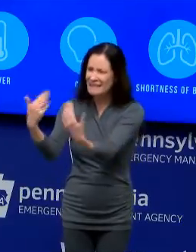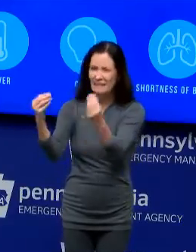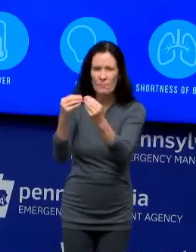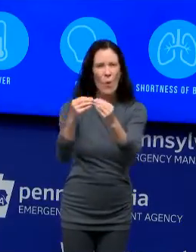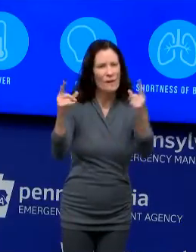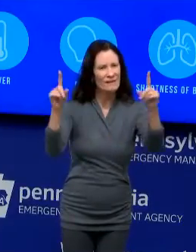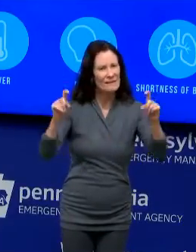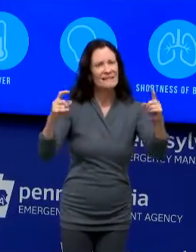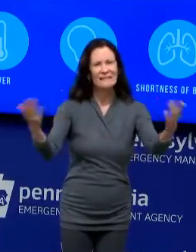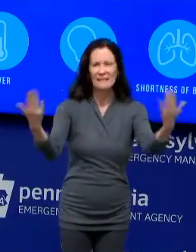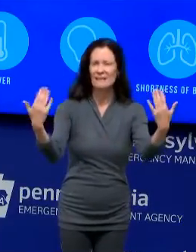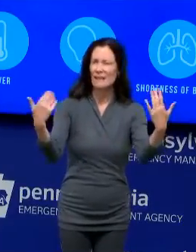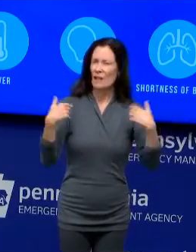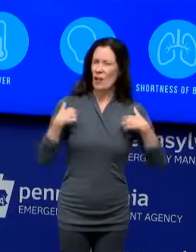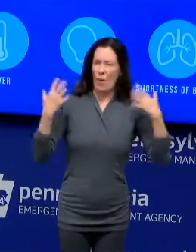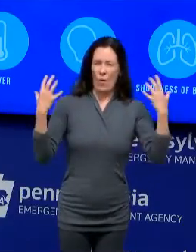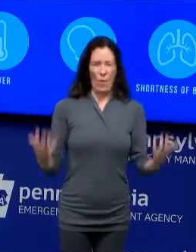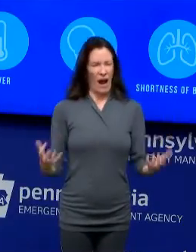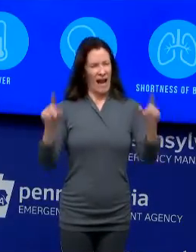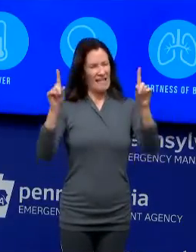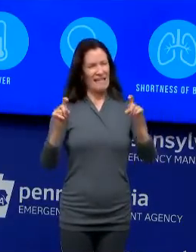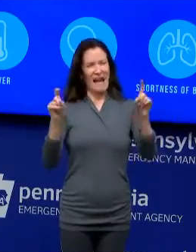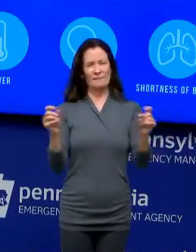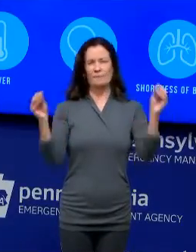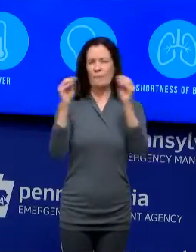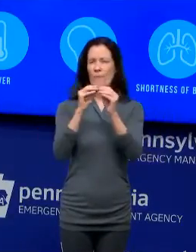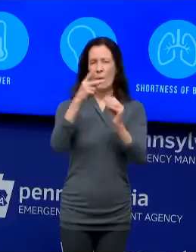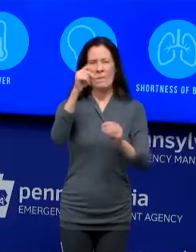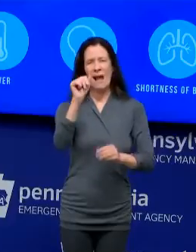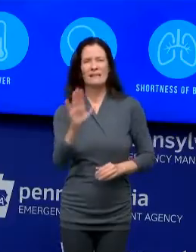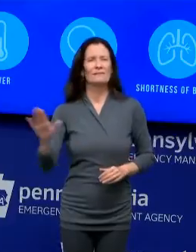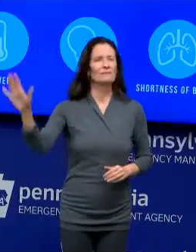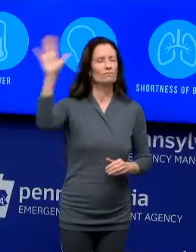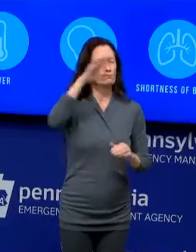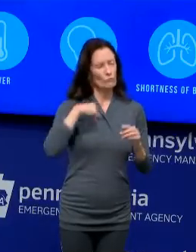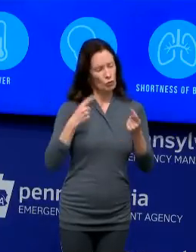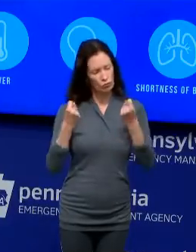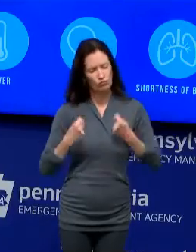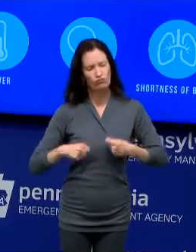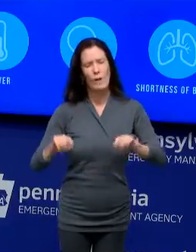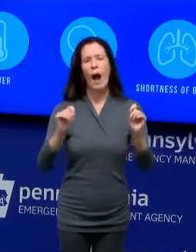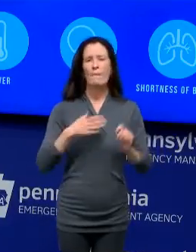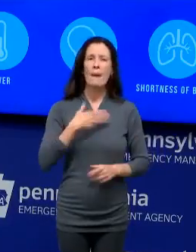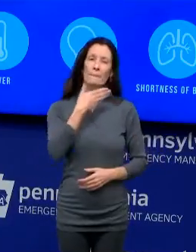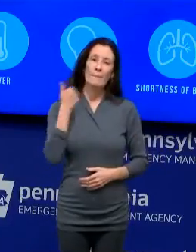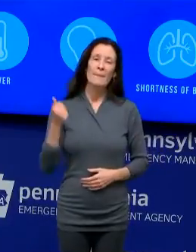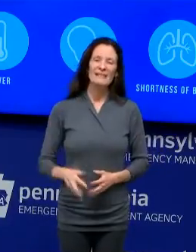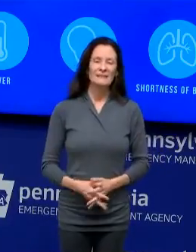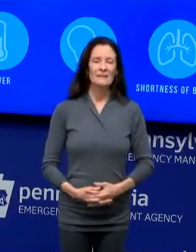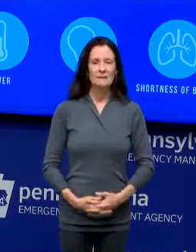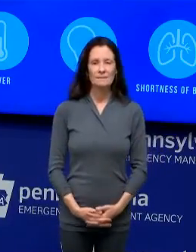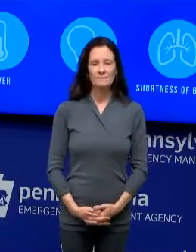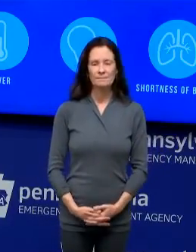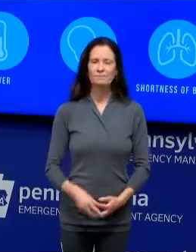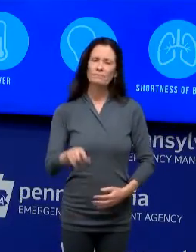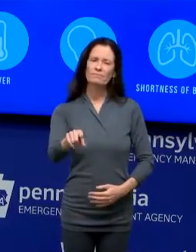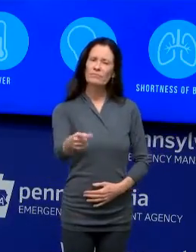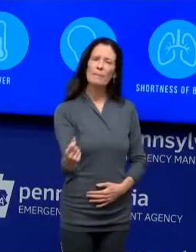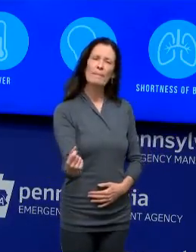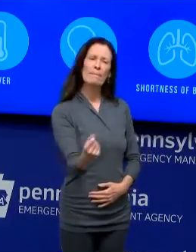testing throughout Pennsylvania as much as possible. WFMZ also asked, is this the state's job or